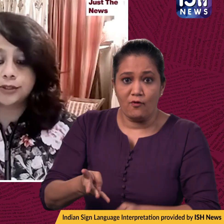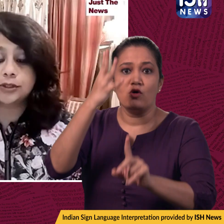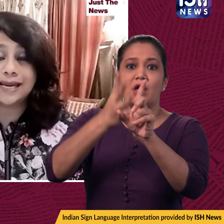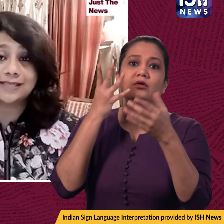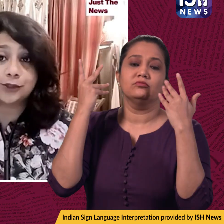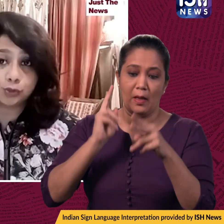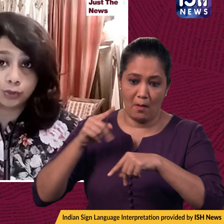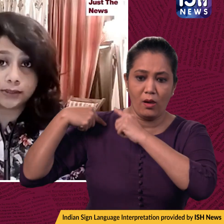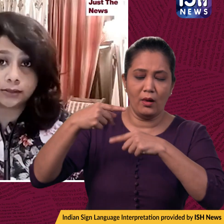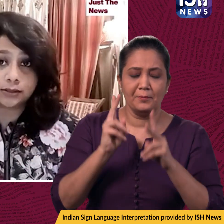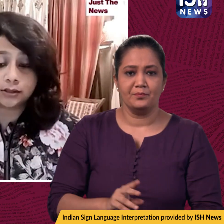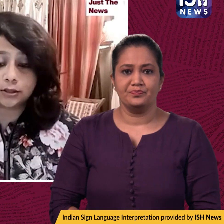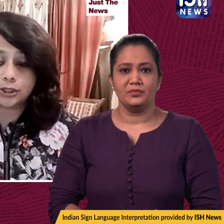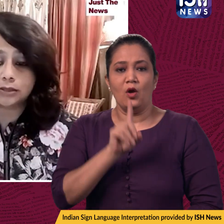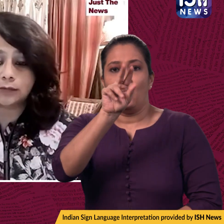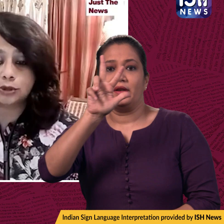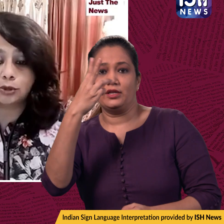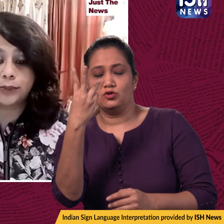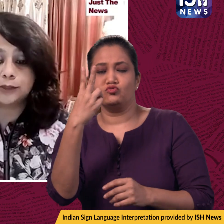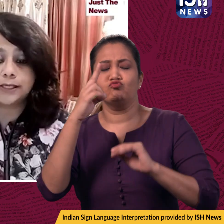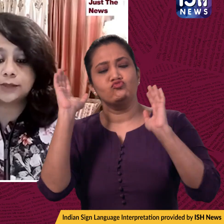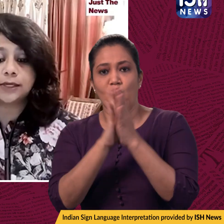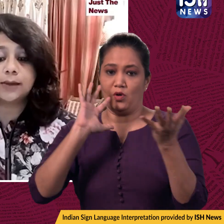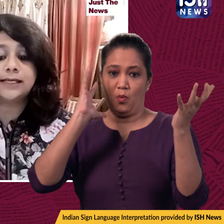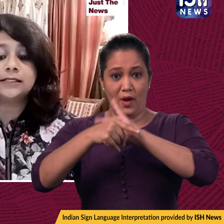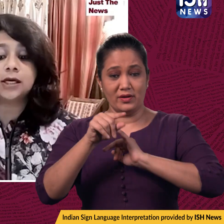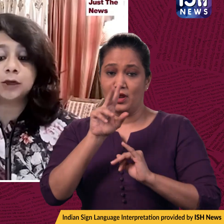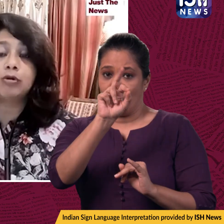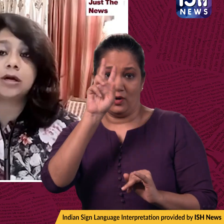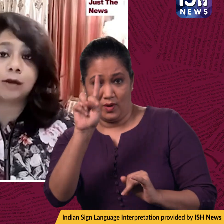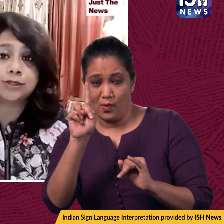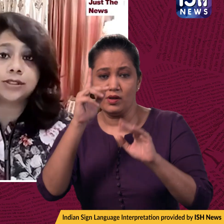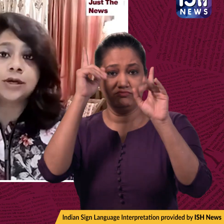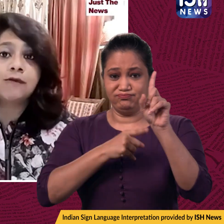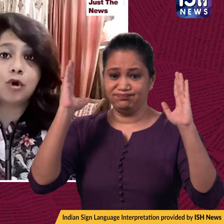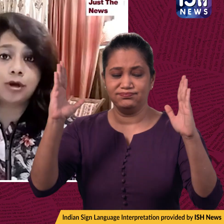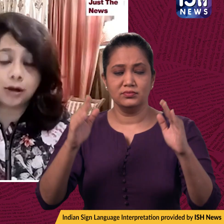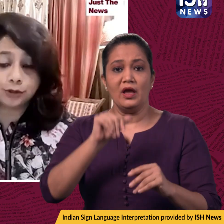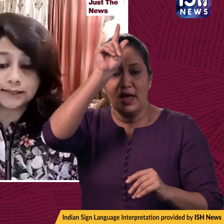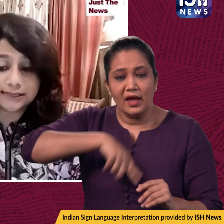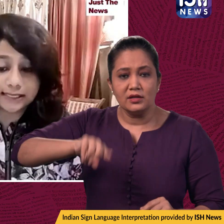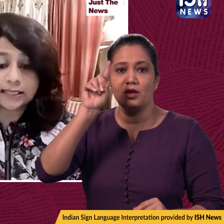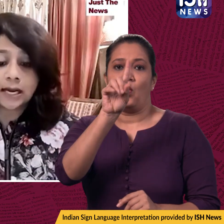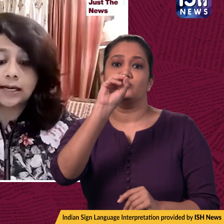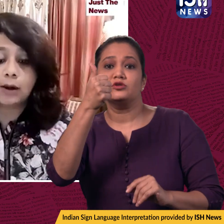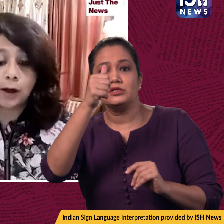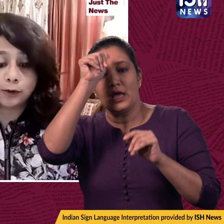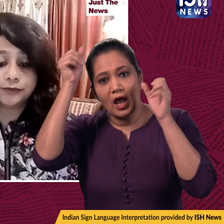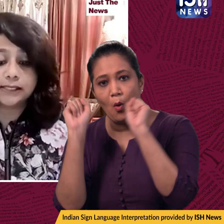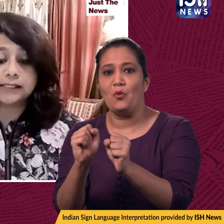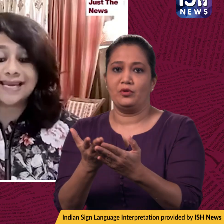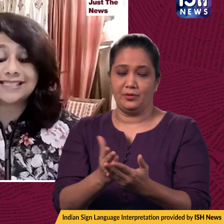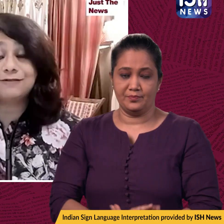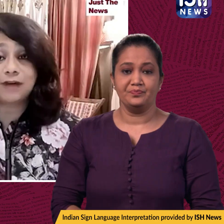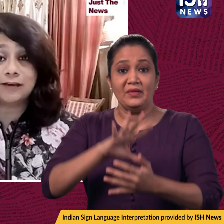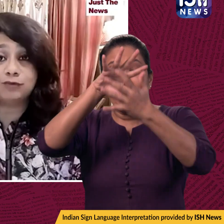of 182 internet shutdowns globally in 2021, India alone accounted for 106. Now, out